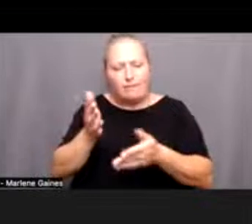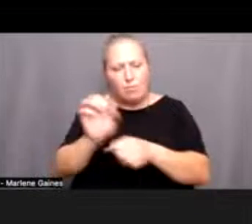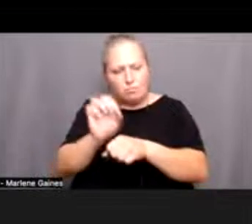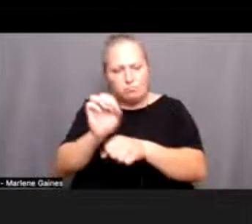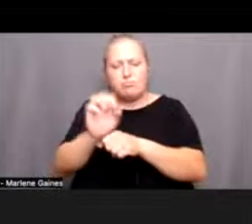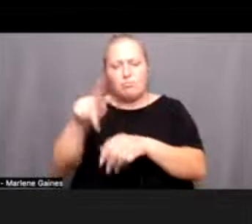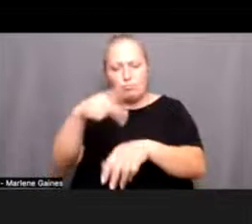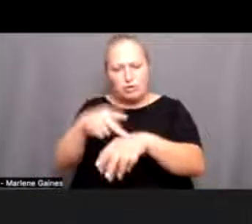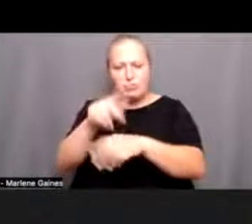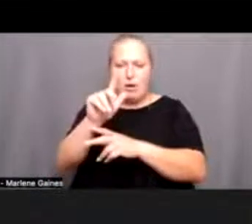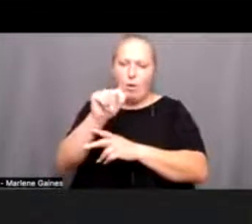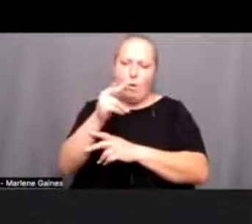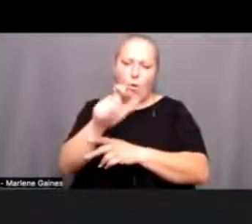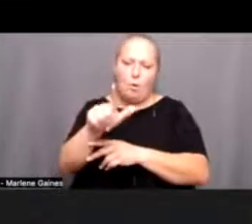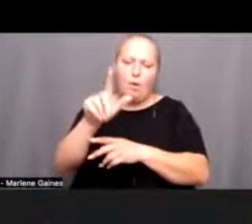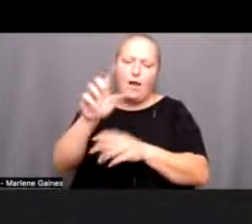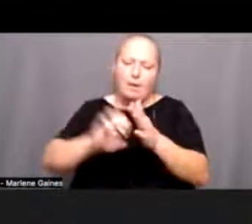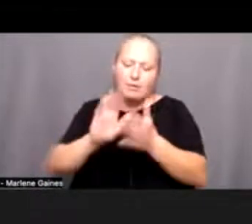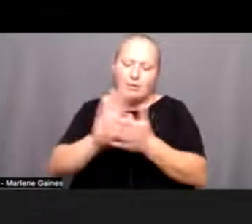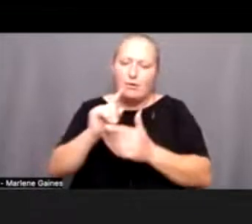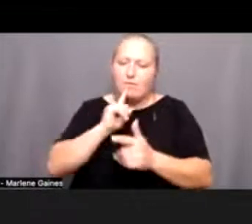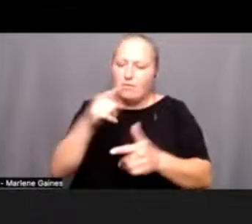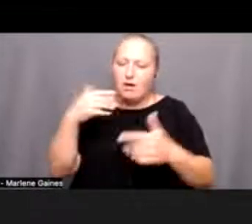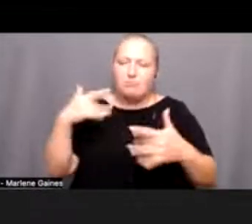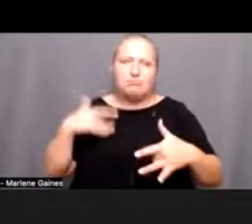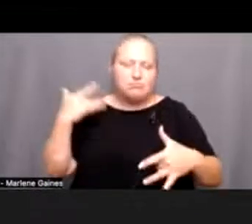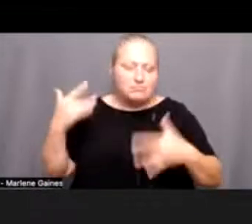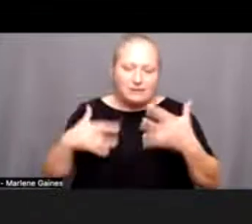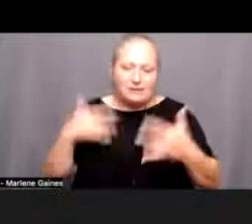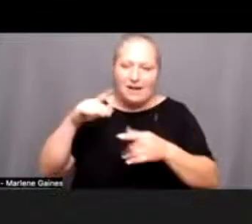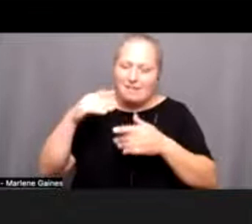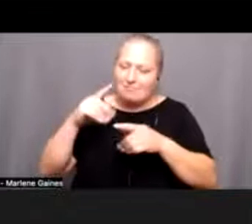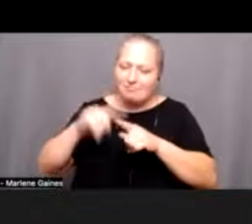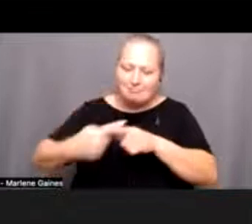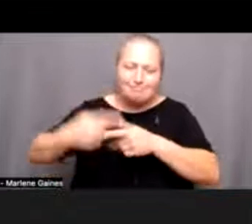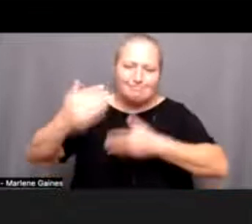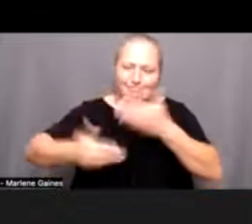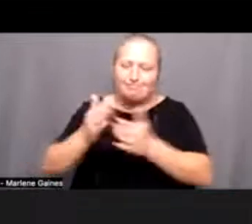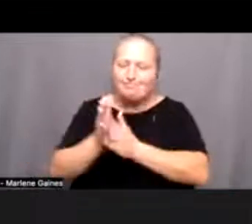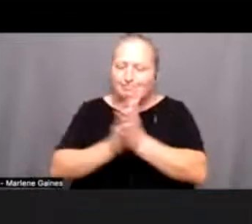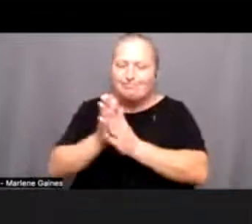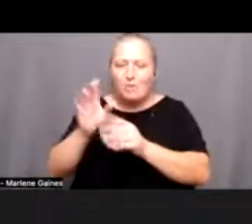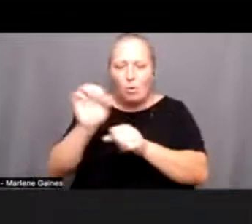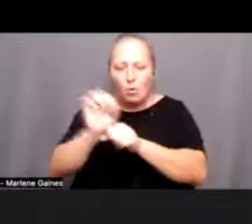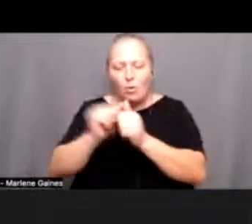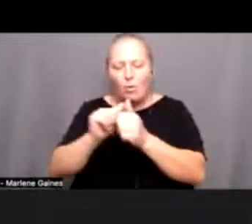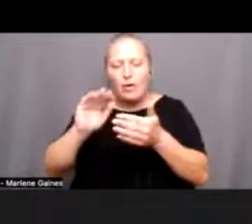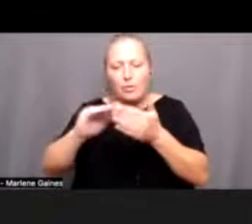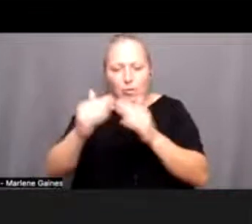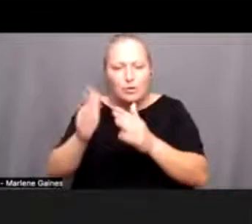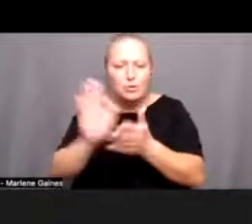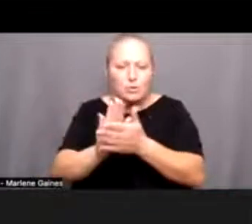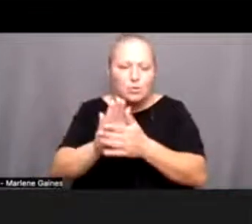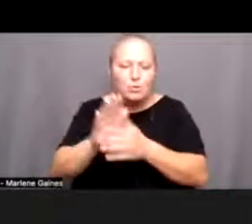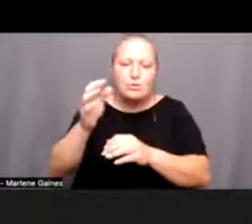of Laurel Elementary School. I am ecstatic to begin and look forward to working together with our school community to support our students and